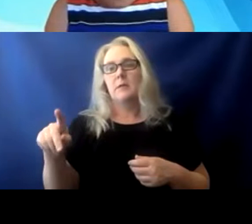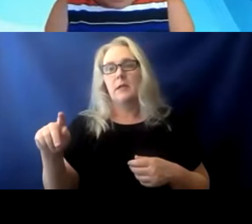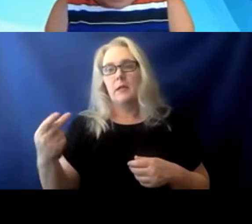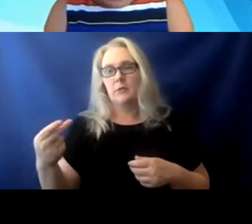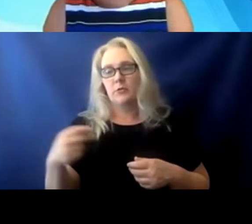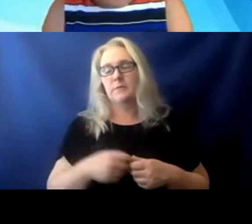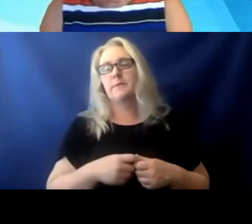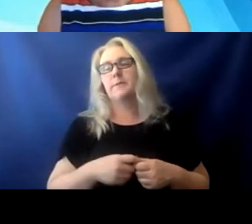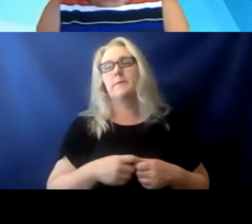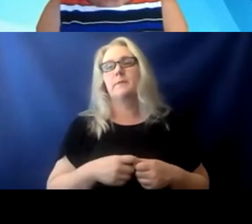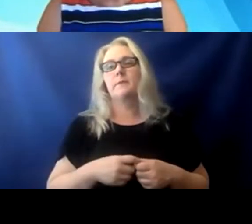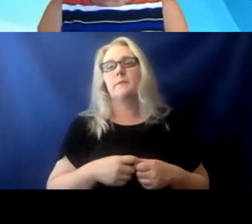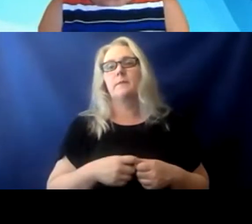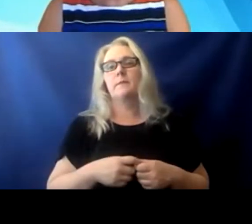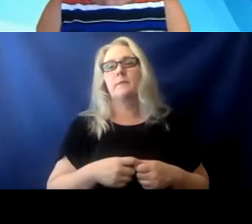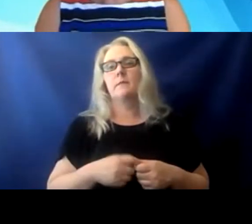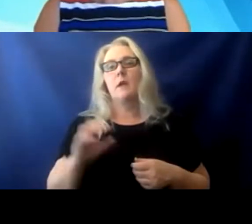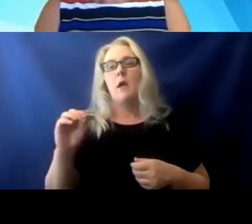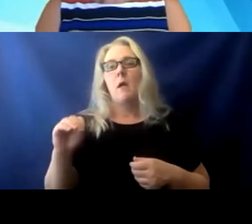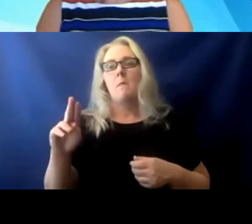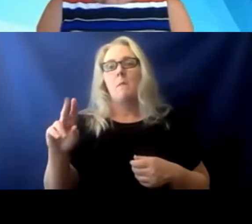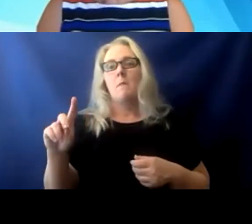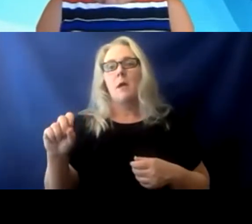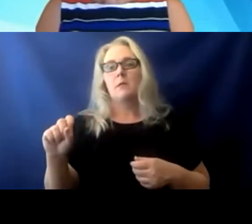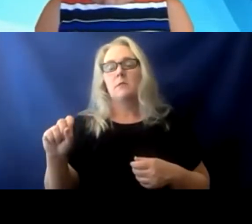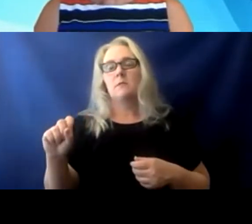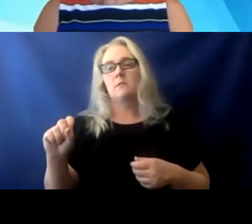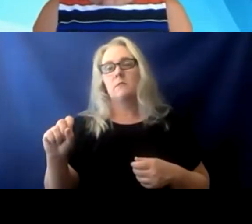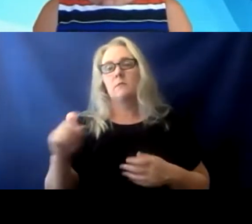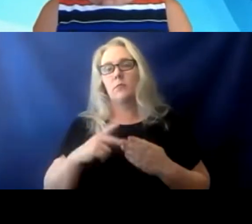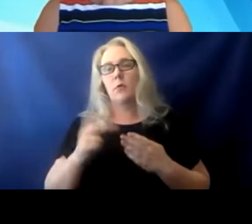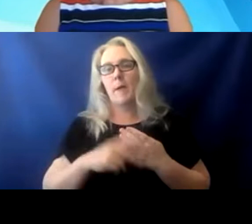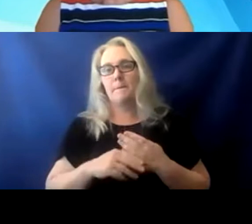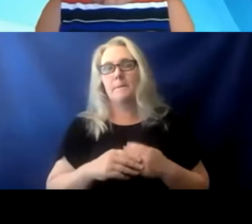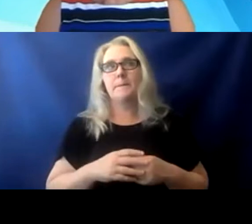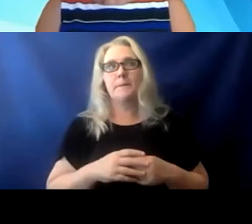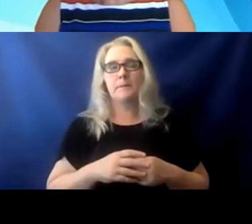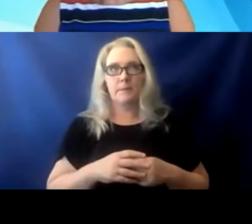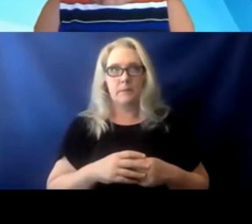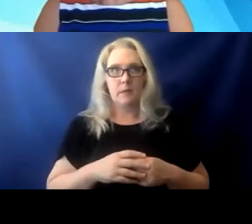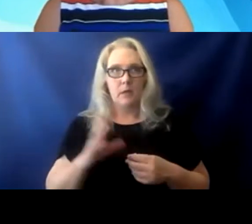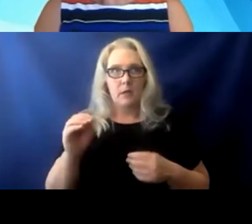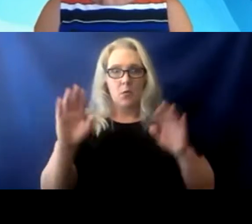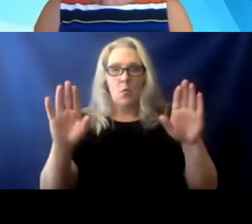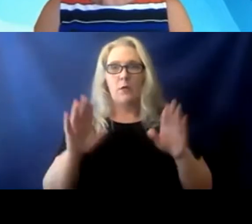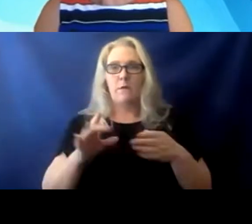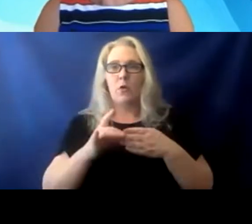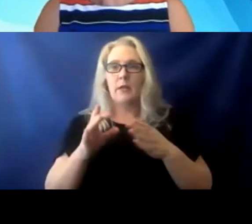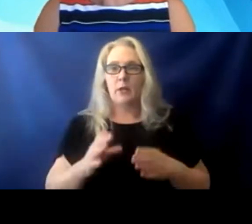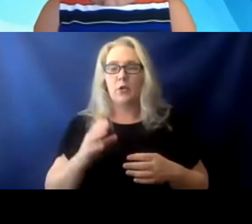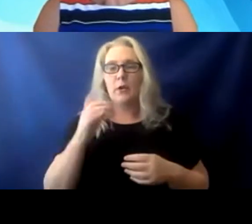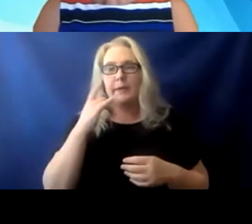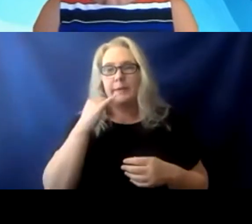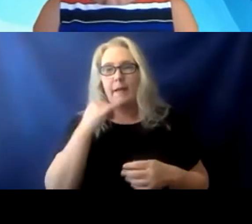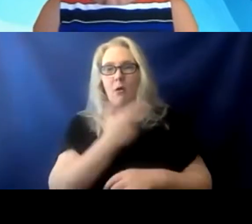our Ombuds program. And we also have a really terrific leader in California in Cal Hospital